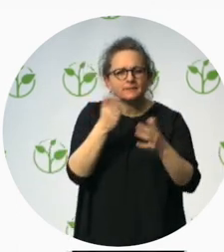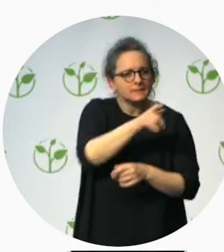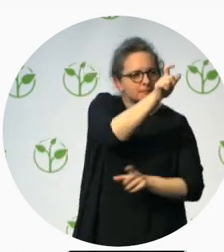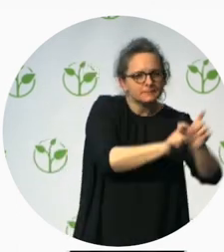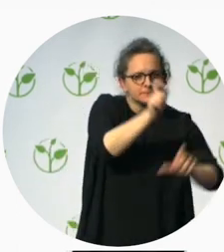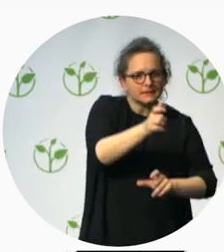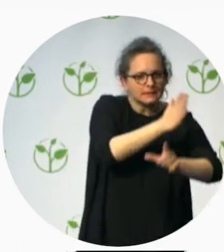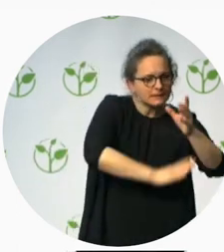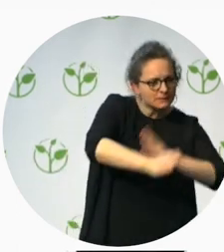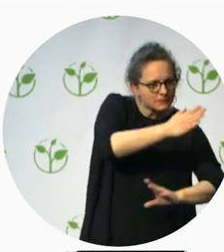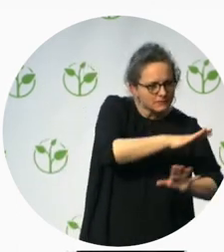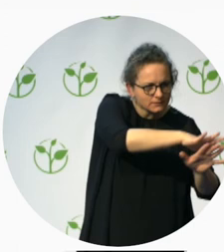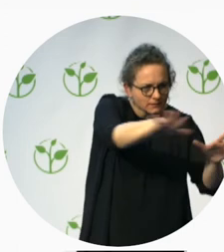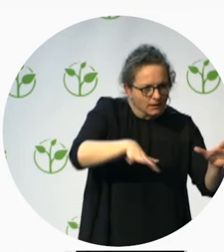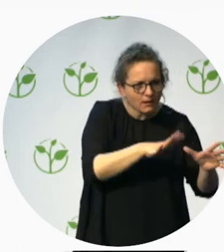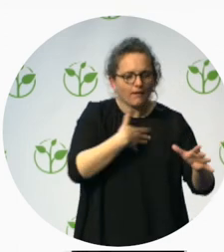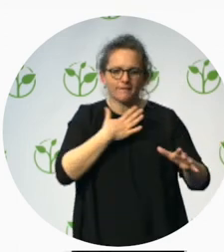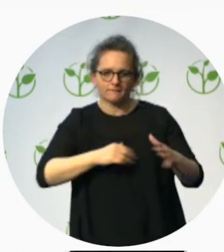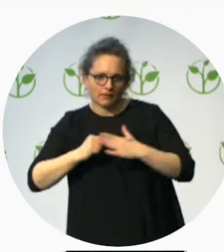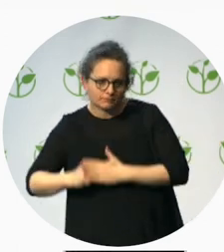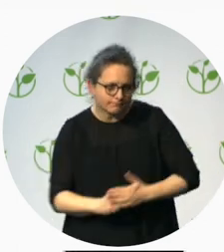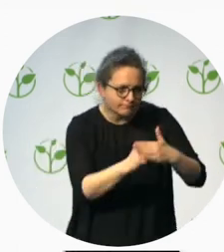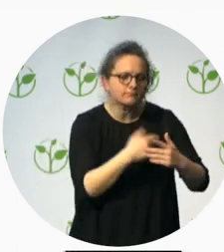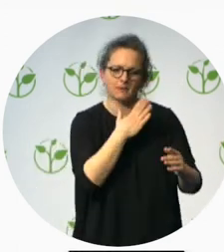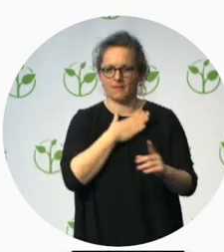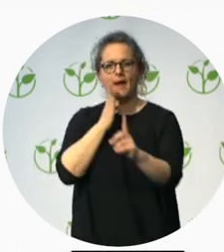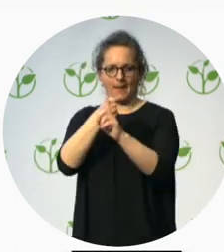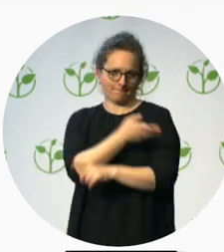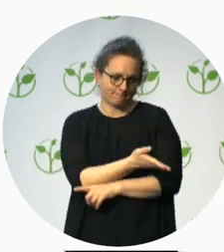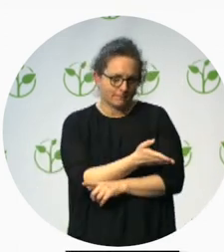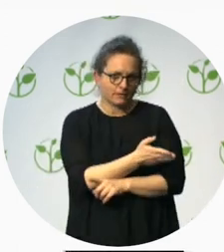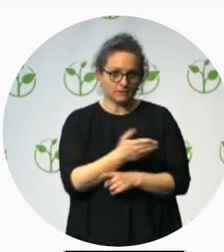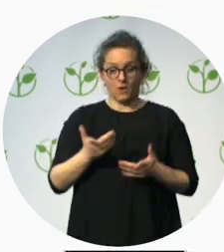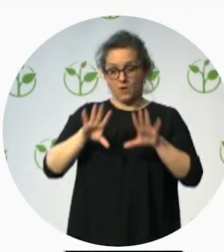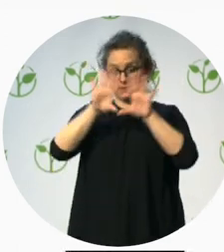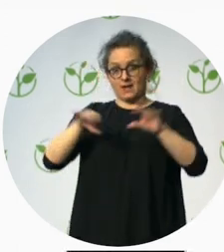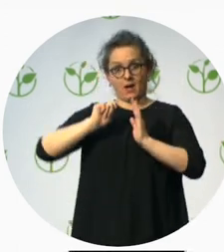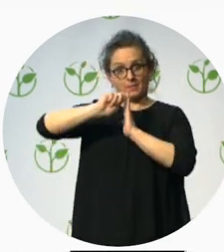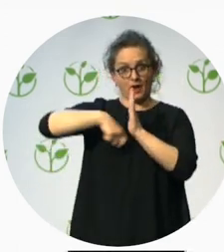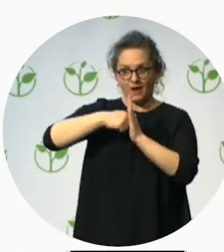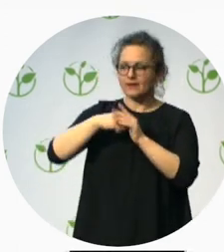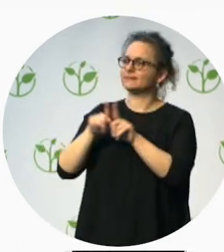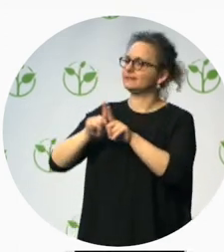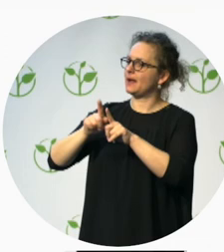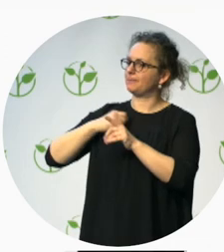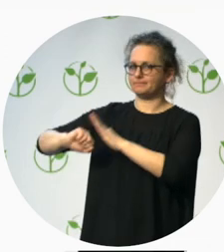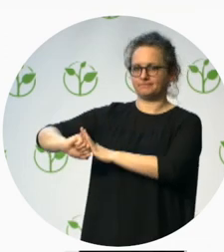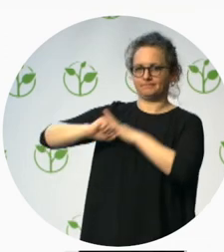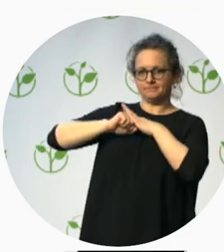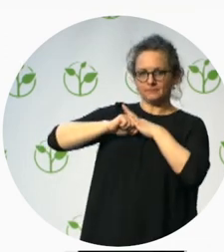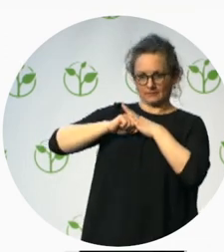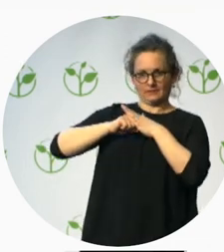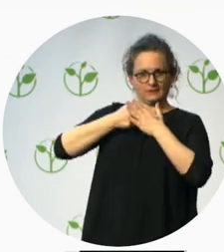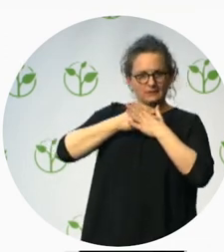of the worldwide network Zero Project, not only through small steps, but also through